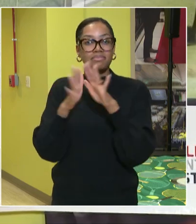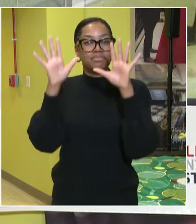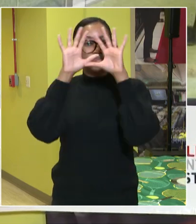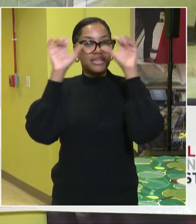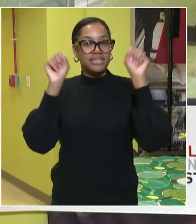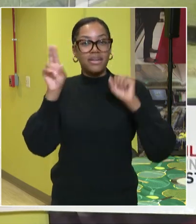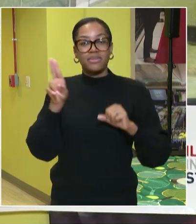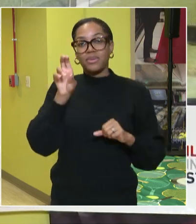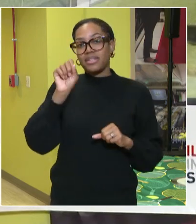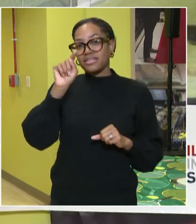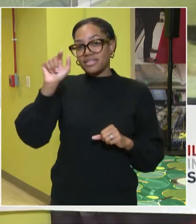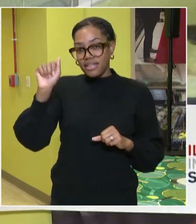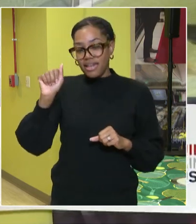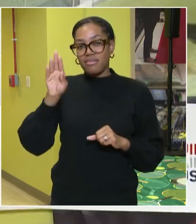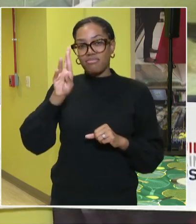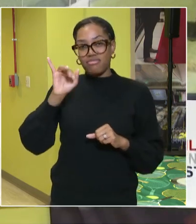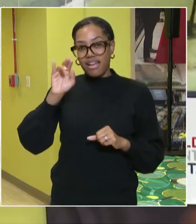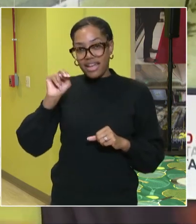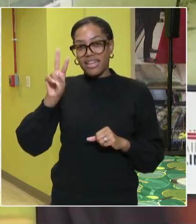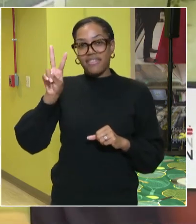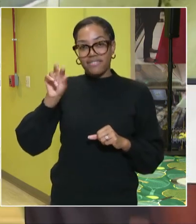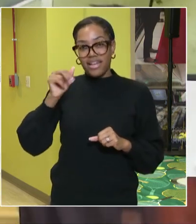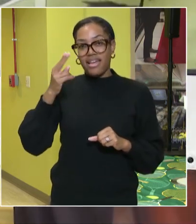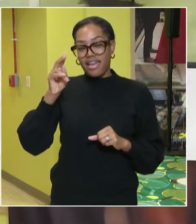Tennis Association, Brian Behaley.